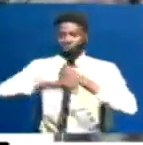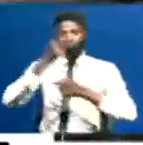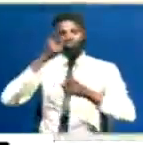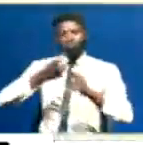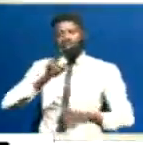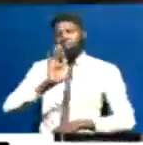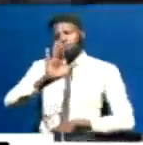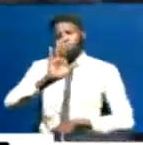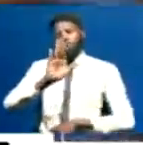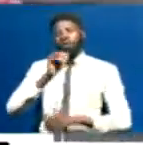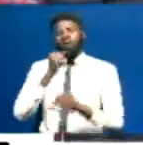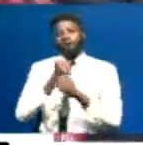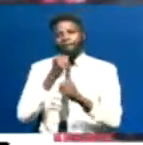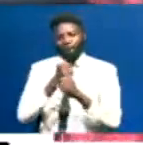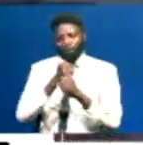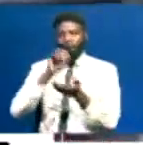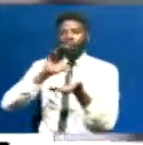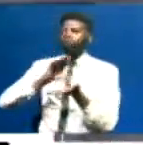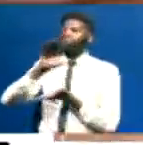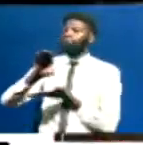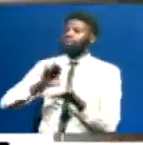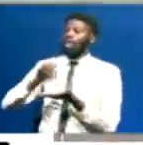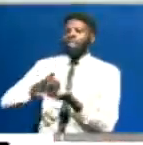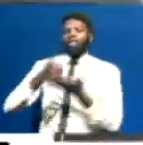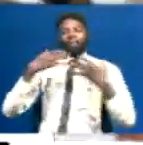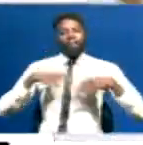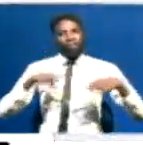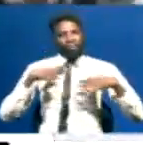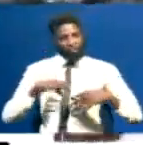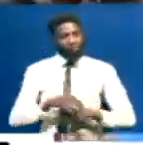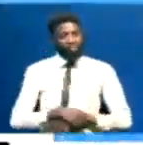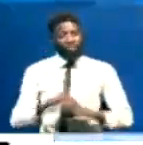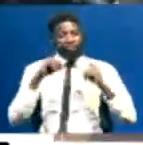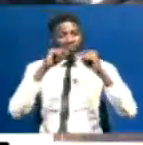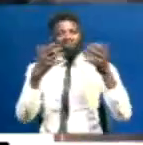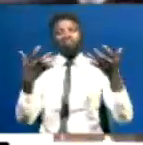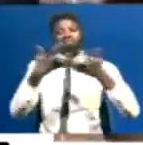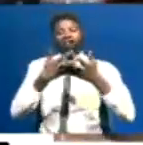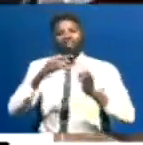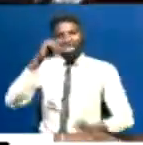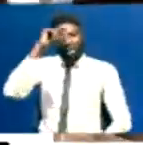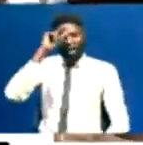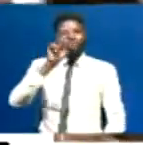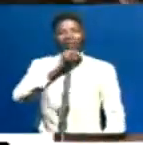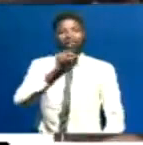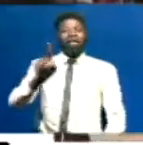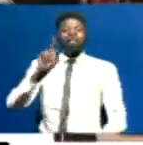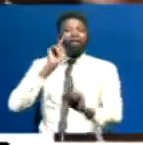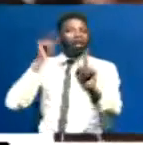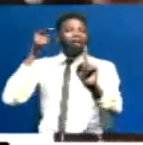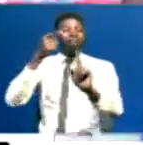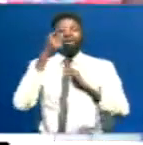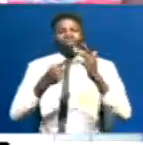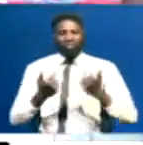transfer program to increase its coverage. She says this was in line with the Kenya Kwanza manifesto that seeks to improve the lives of